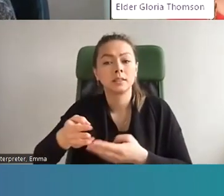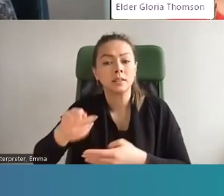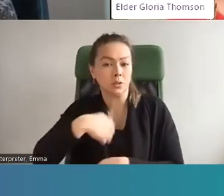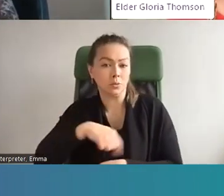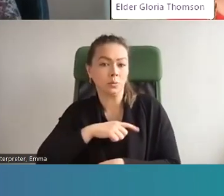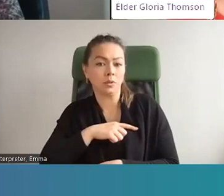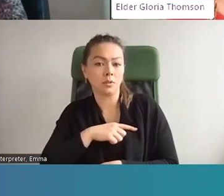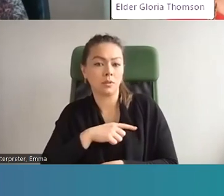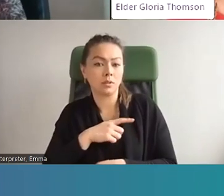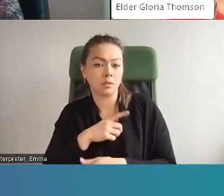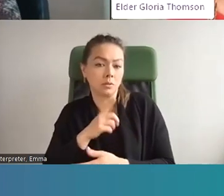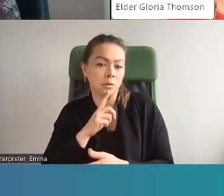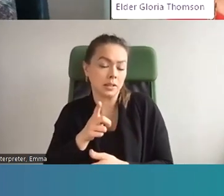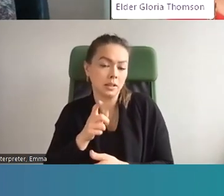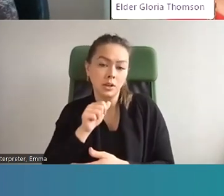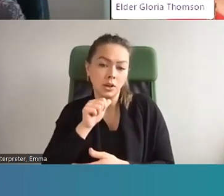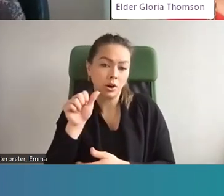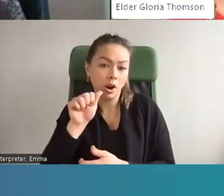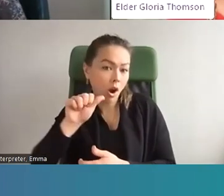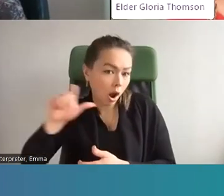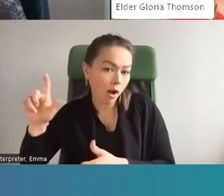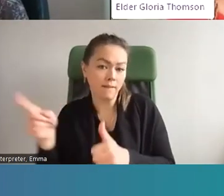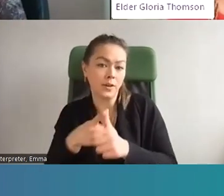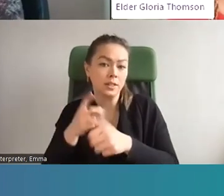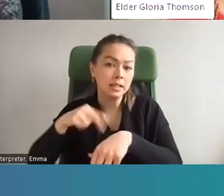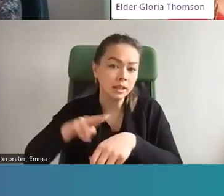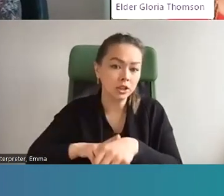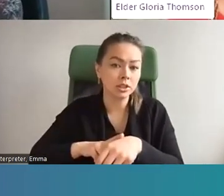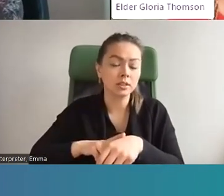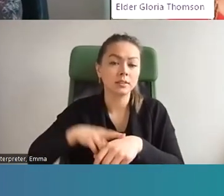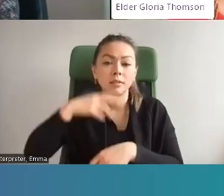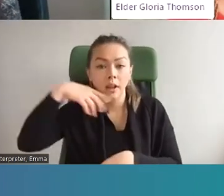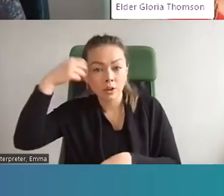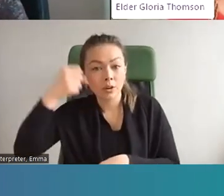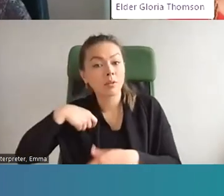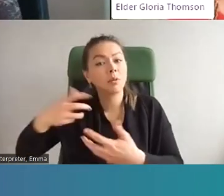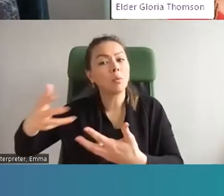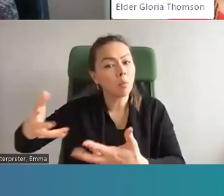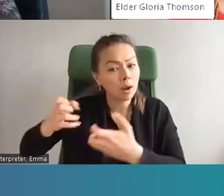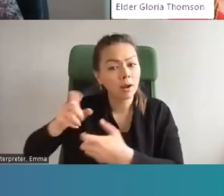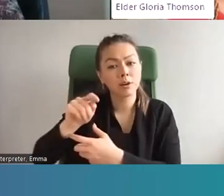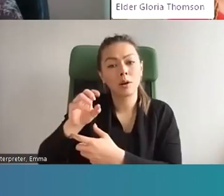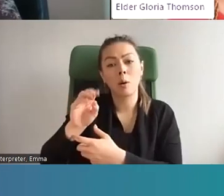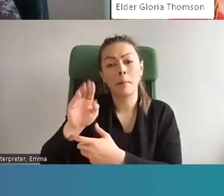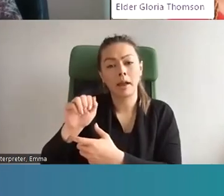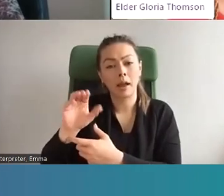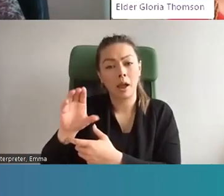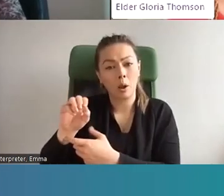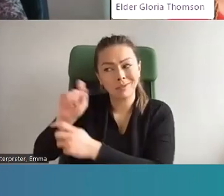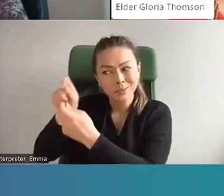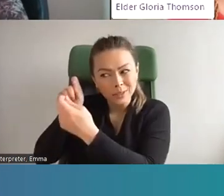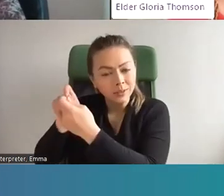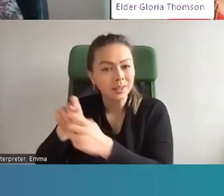First Nations, not all First Nations elders want tobacco or specifically, but that's sort of seems to be